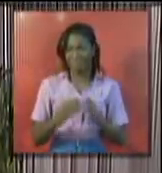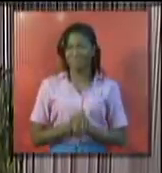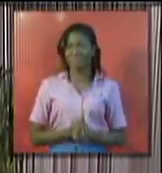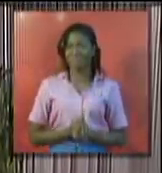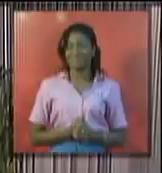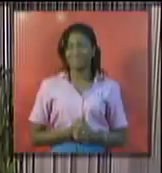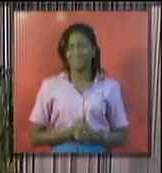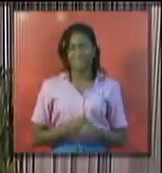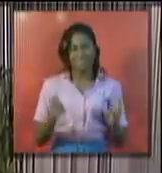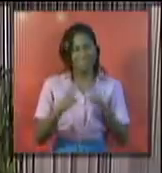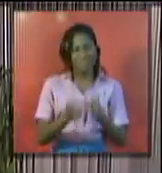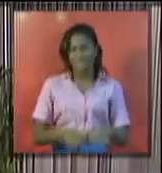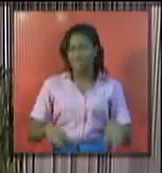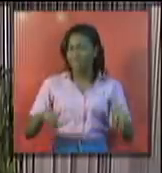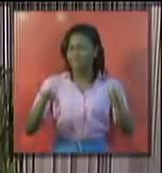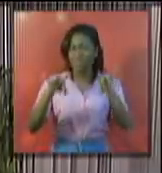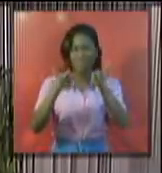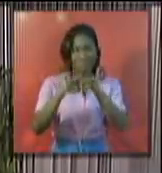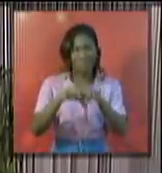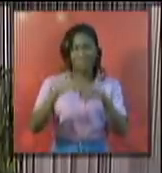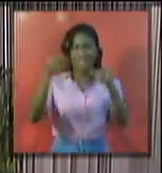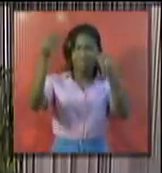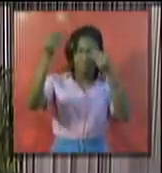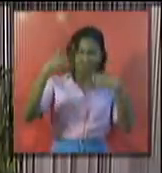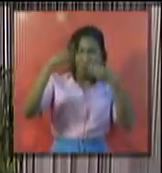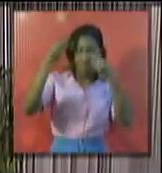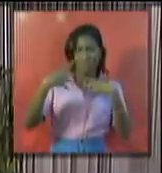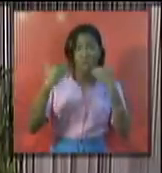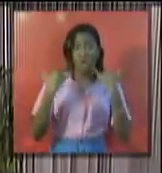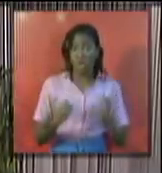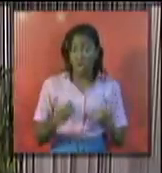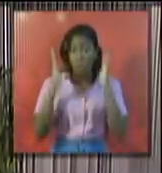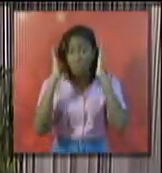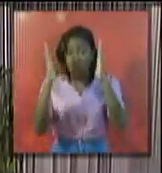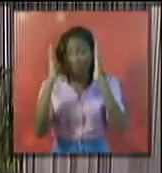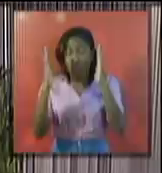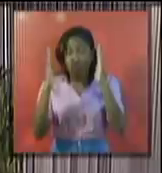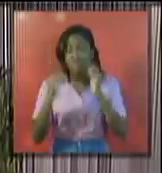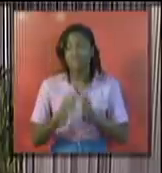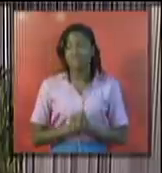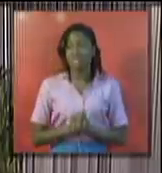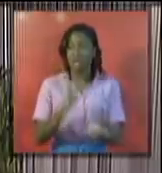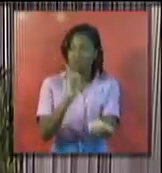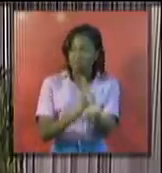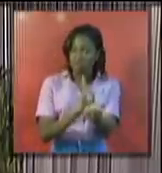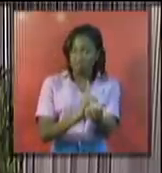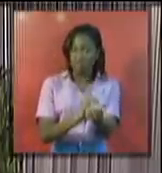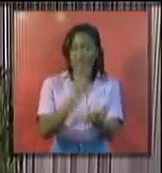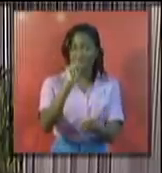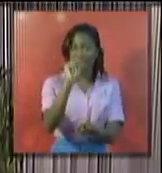very critical reality check for all of us. And next, we move to the clinical update from Dr.